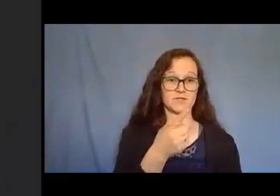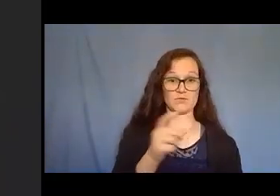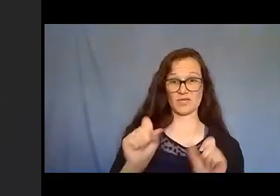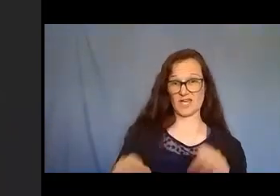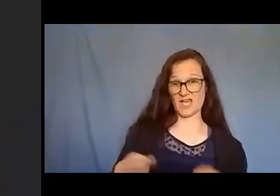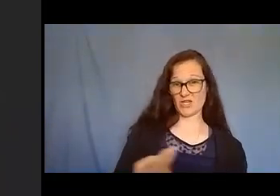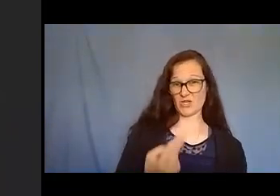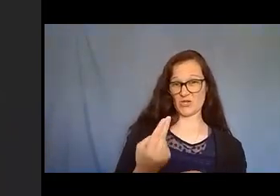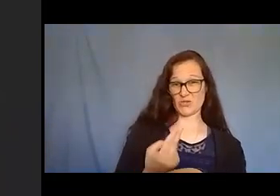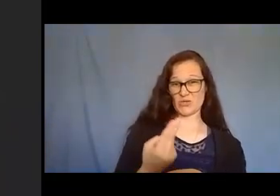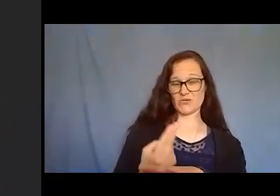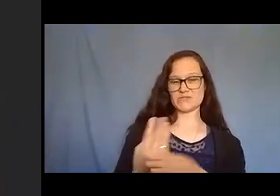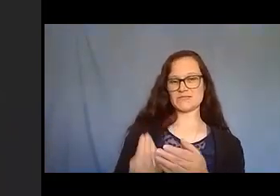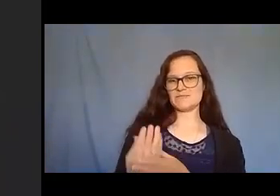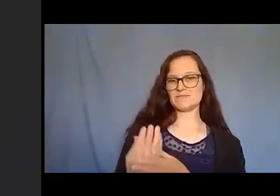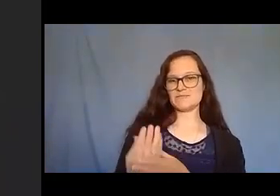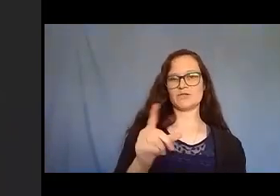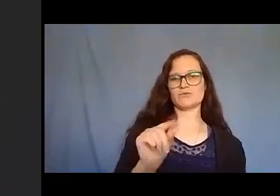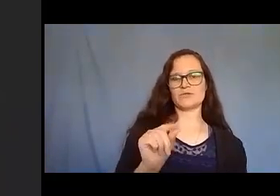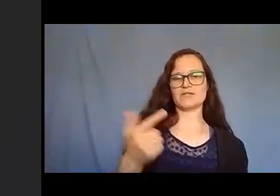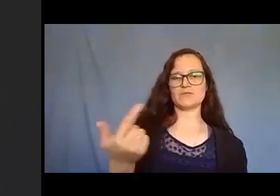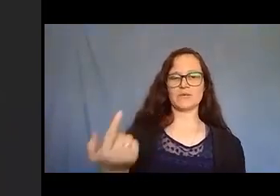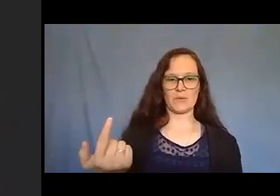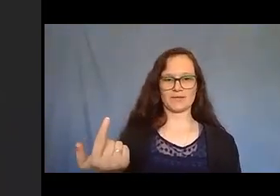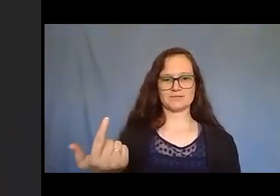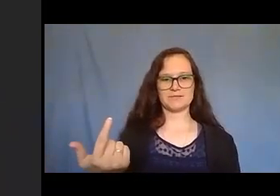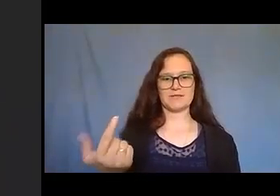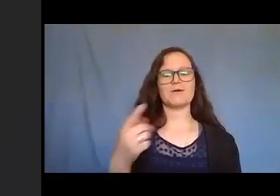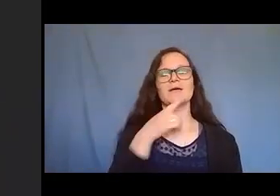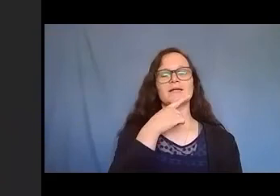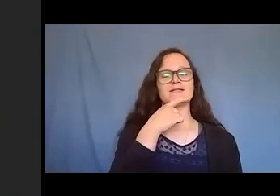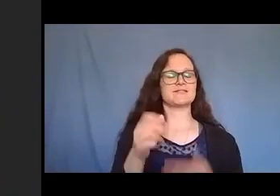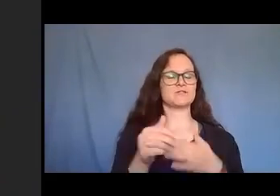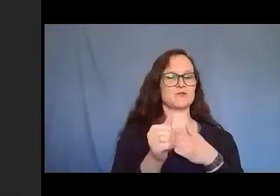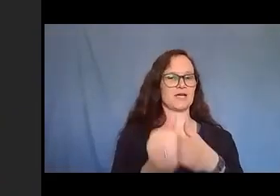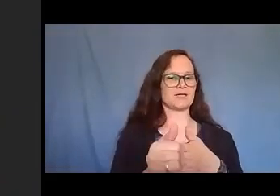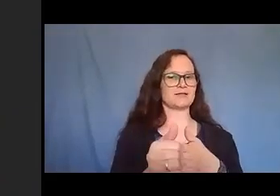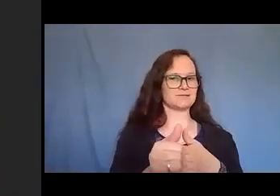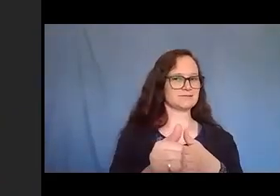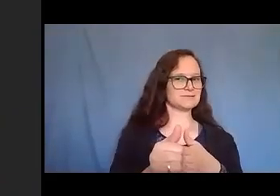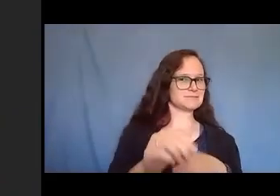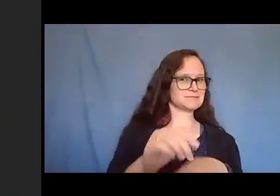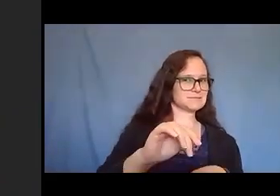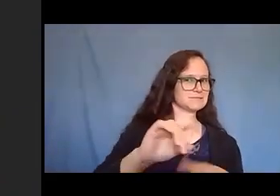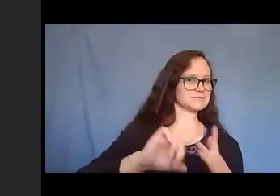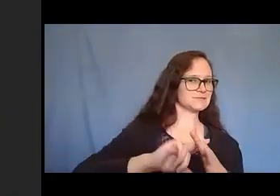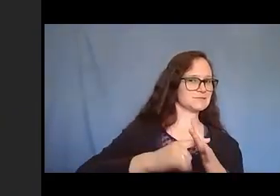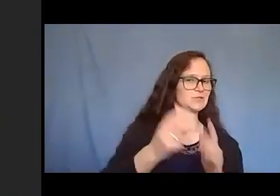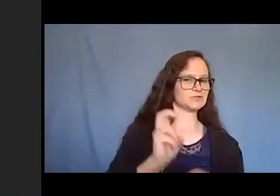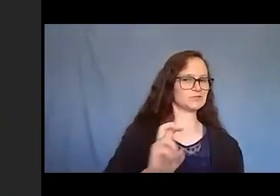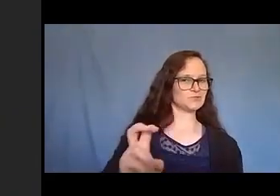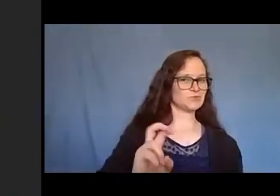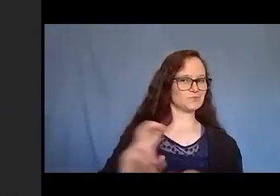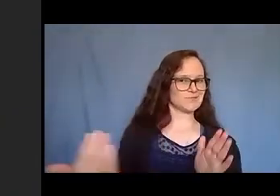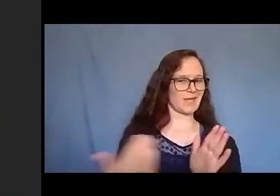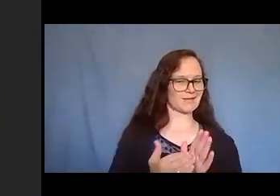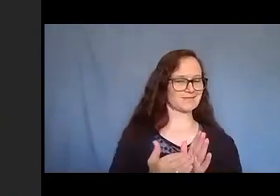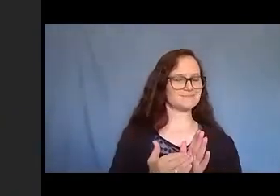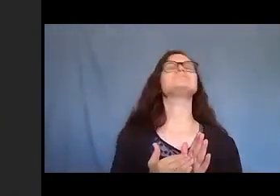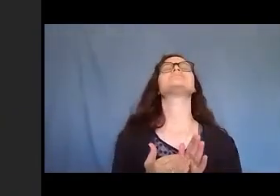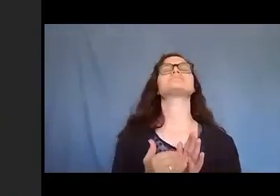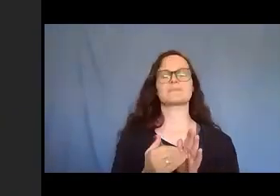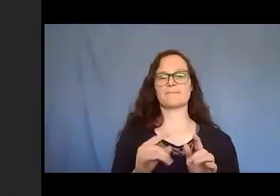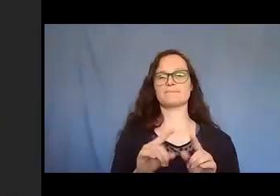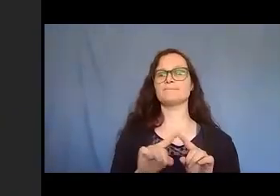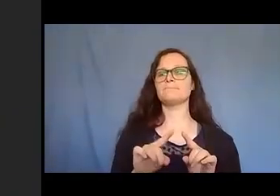2021 when Desert River Guides resumes their trips on the Animas or San Juan rivers. But